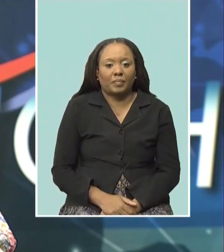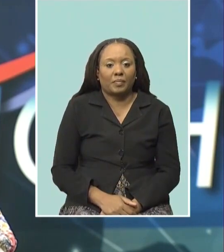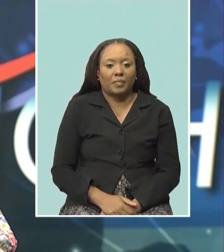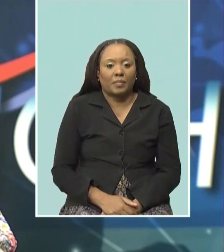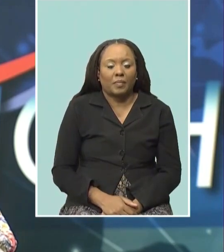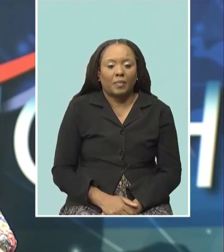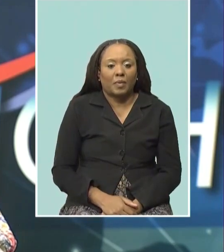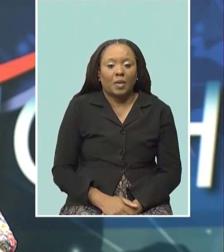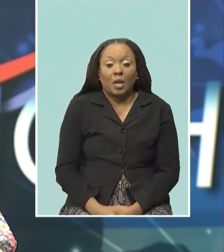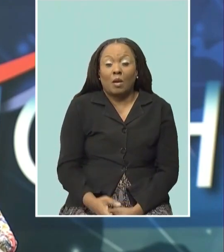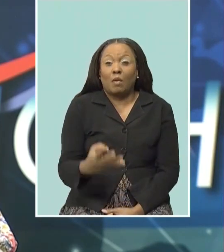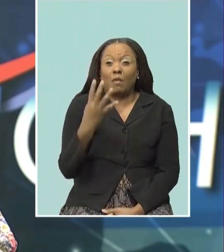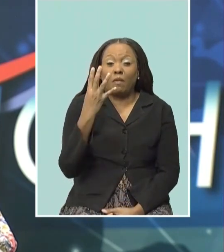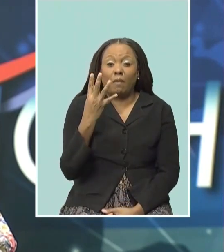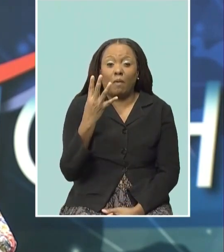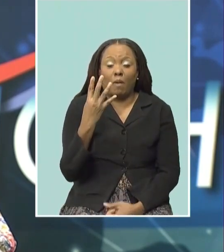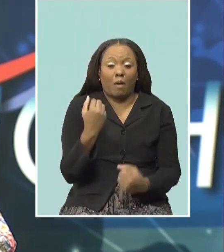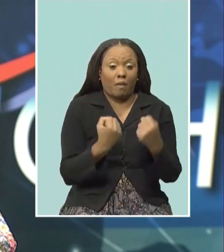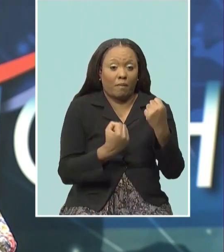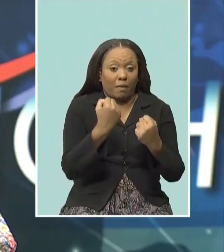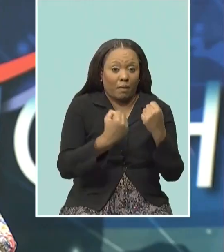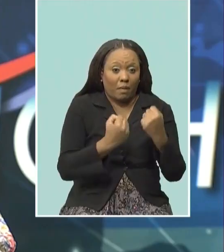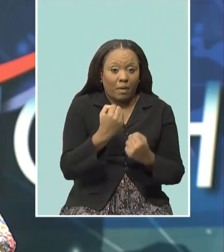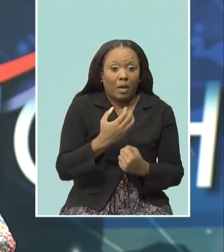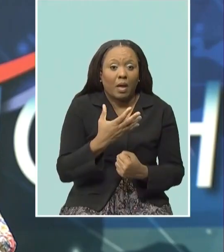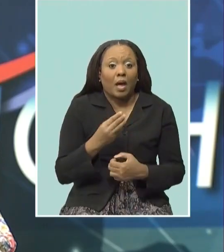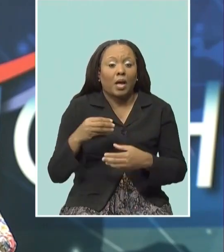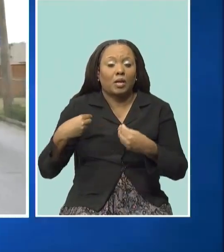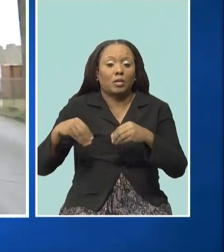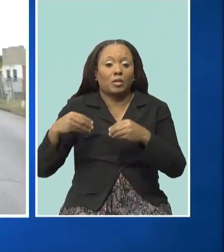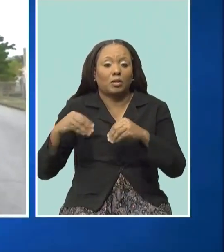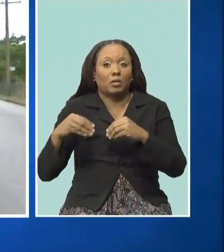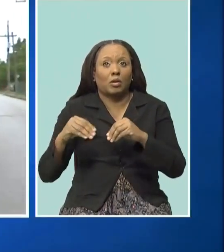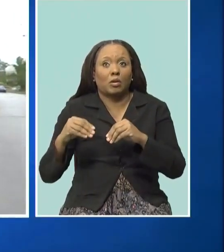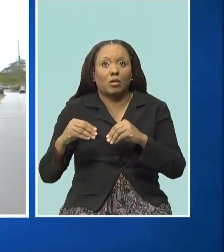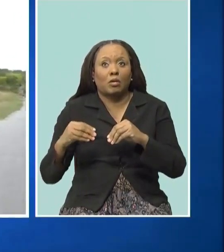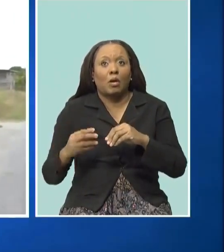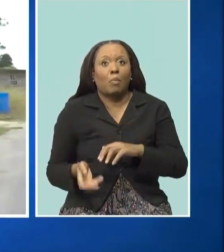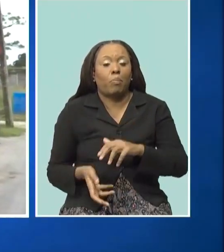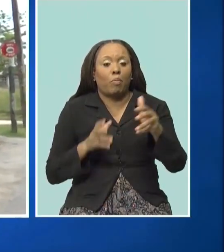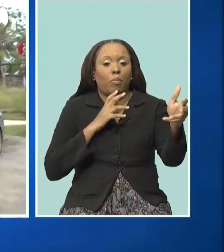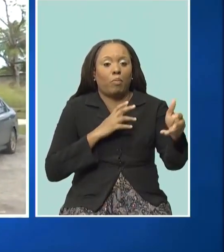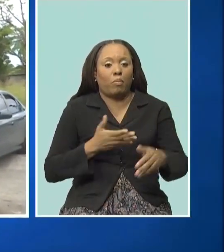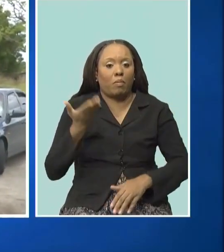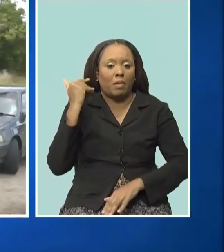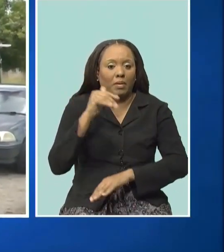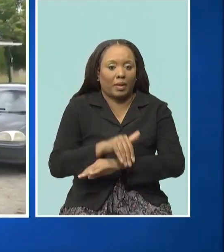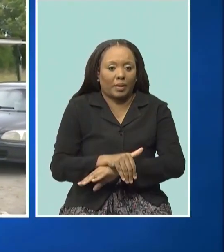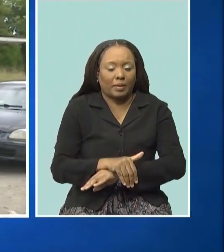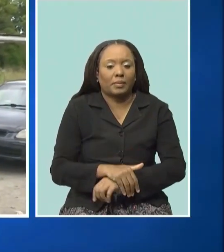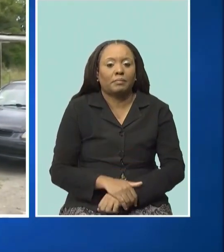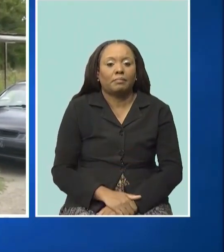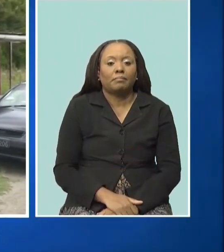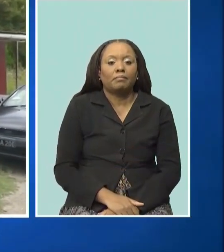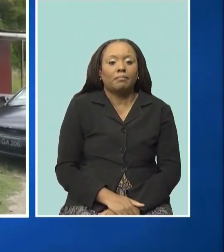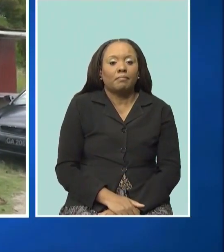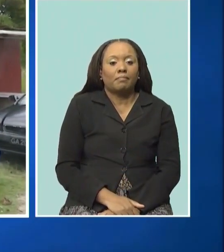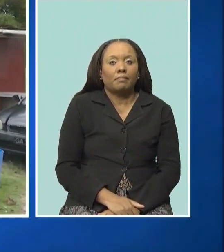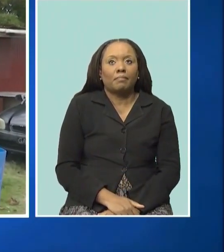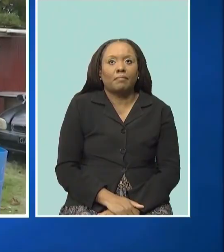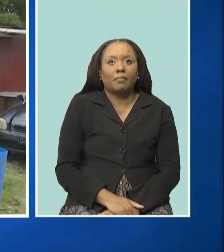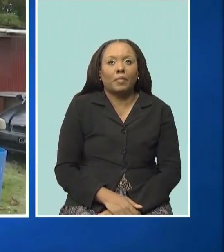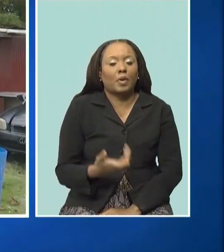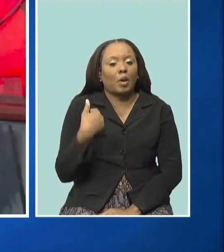and a nearby shop were damaged when gunmen descended on Flat Rock, St. George last night. When CBC videographer